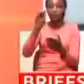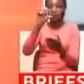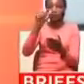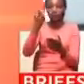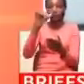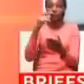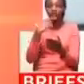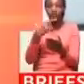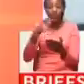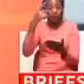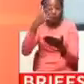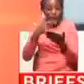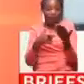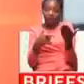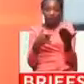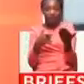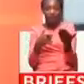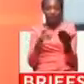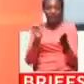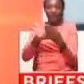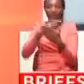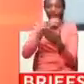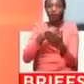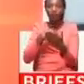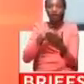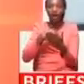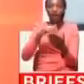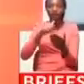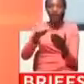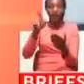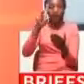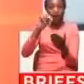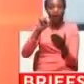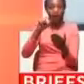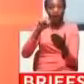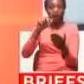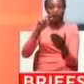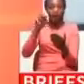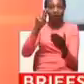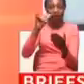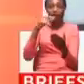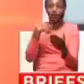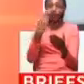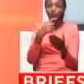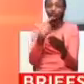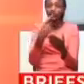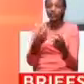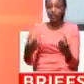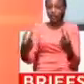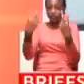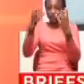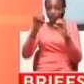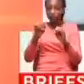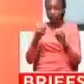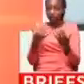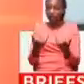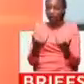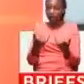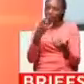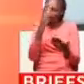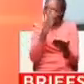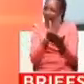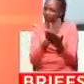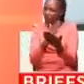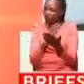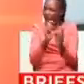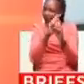and saying, what? And we also have Andrew. Andrew is saying, watching this right now, is it true or is it